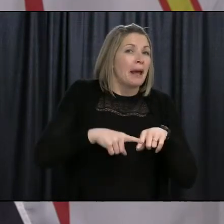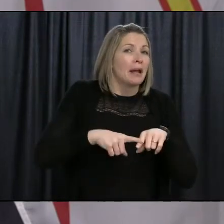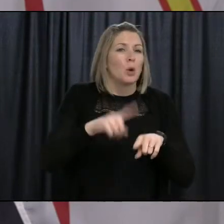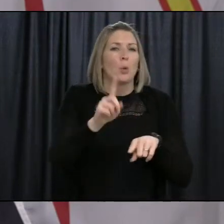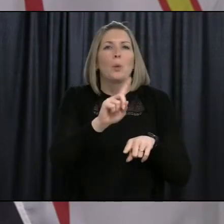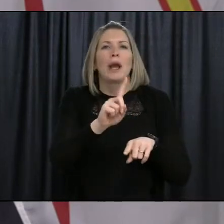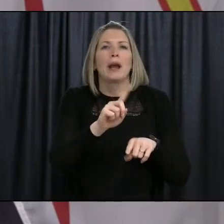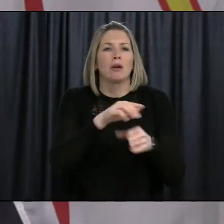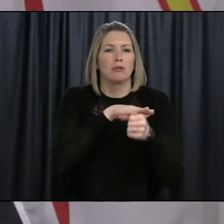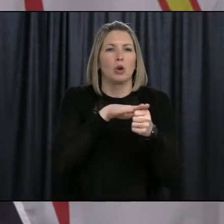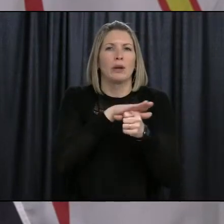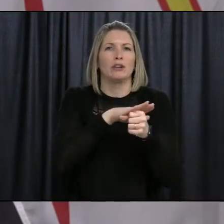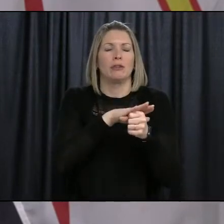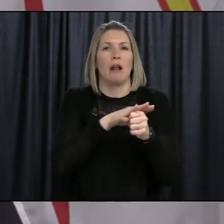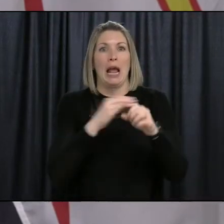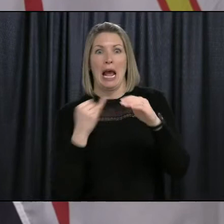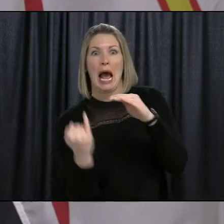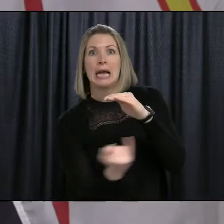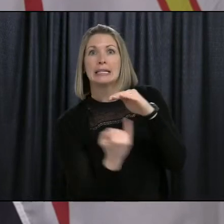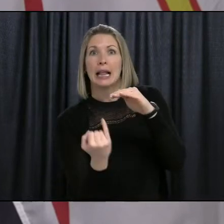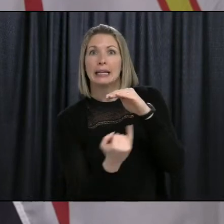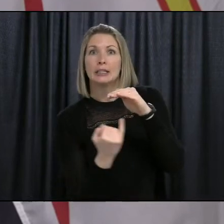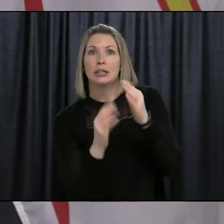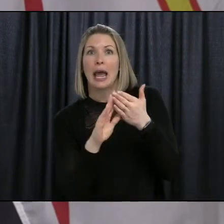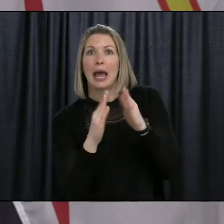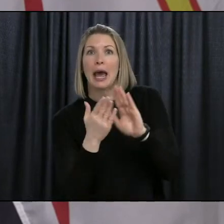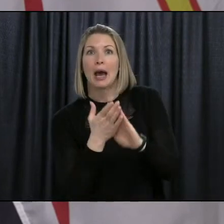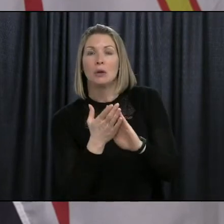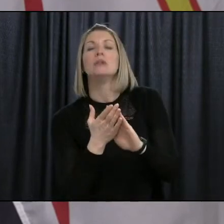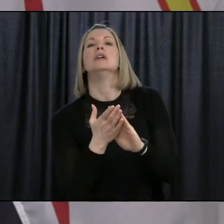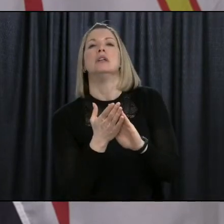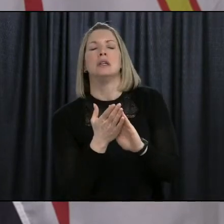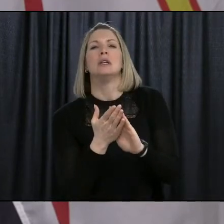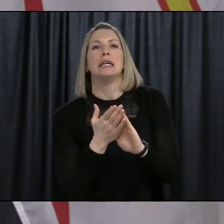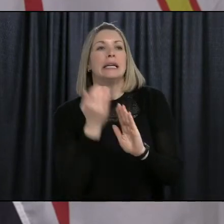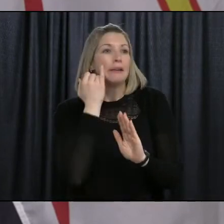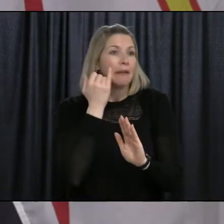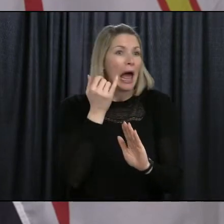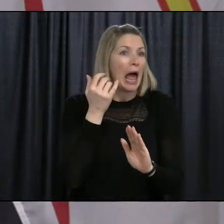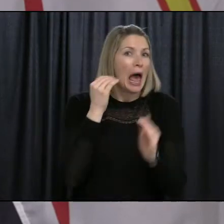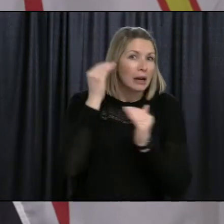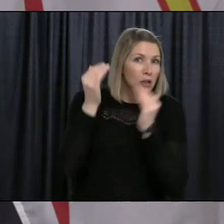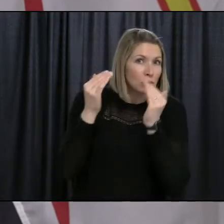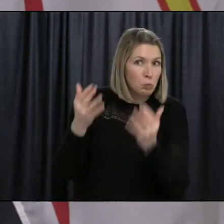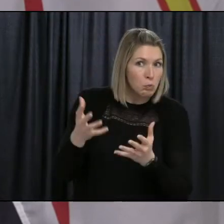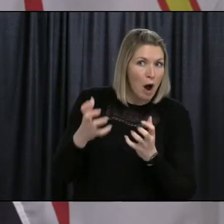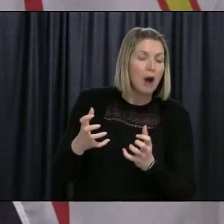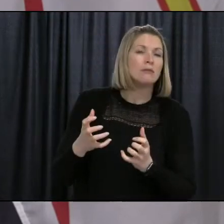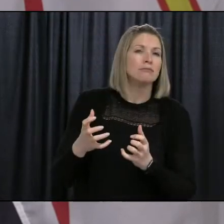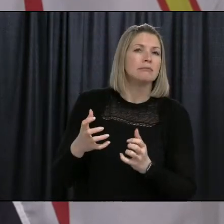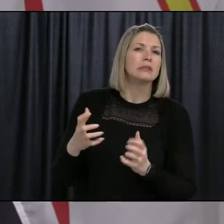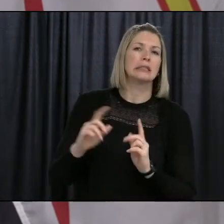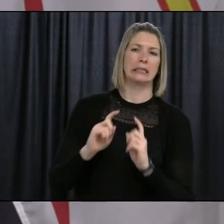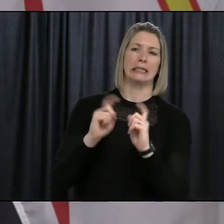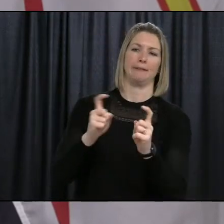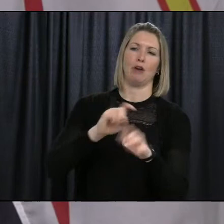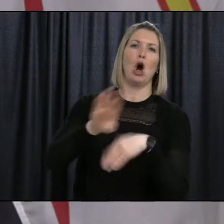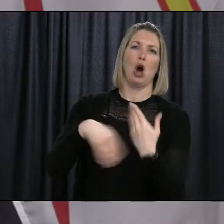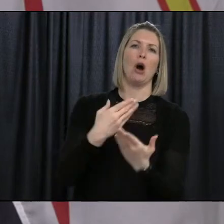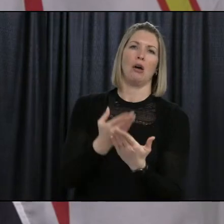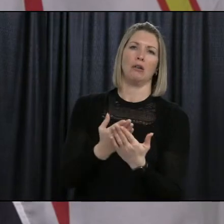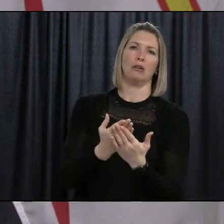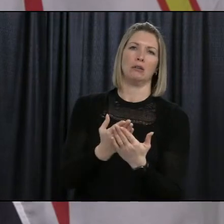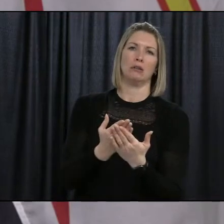it to all adults who wish to receive the vaccine. And then in some communities, where